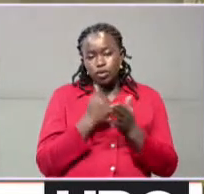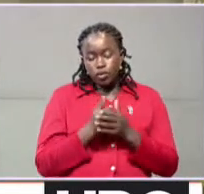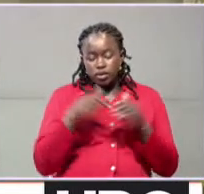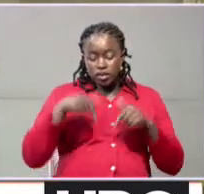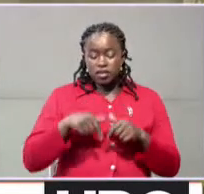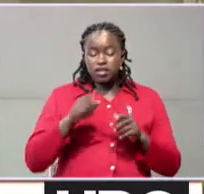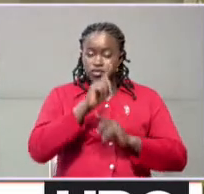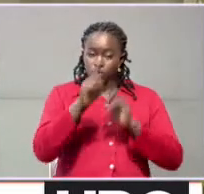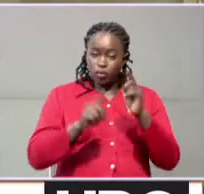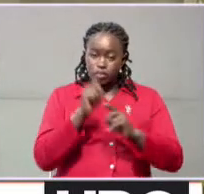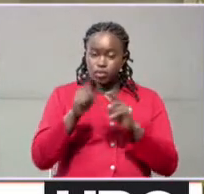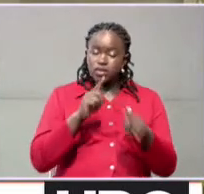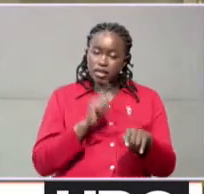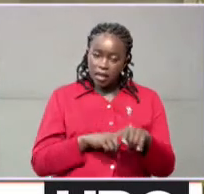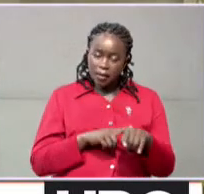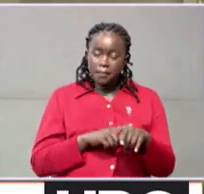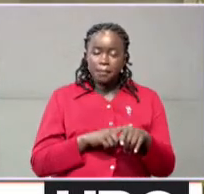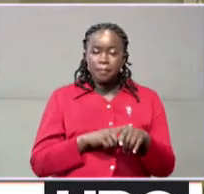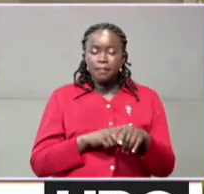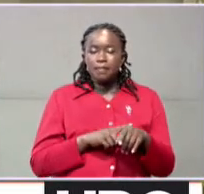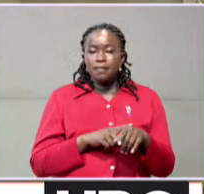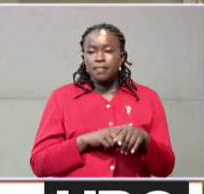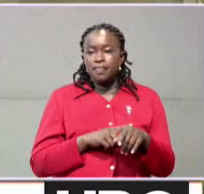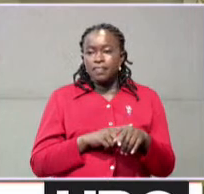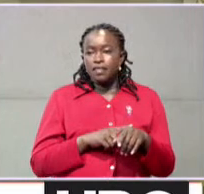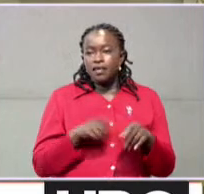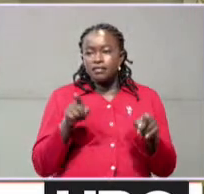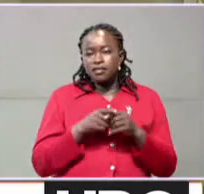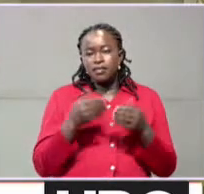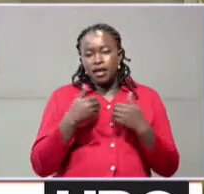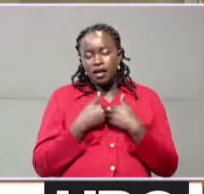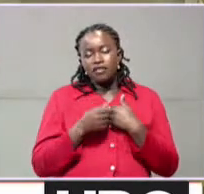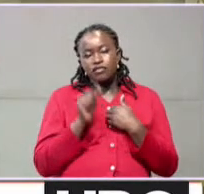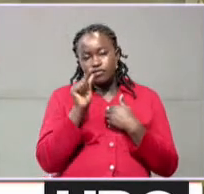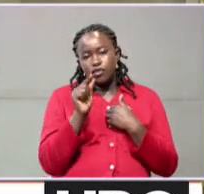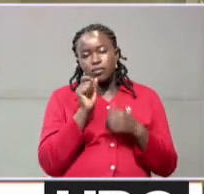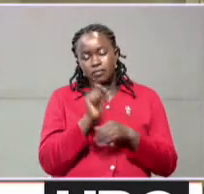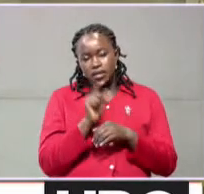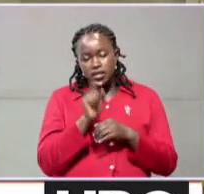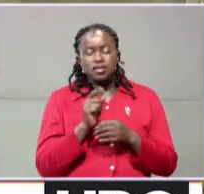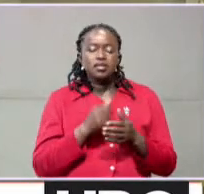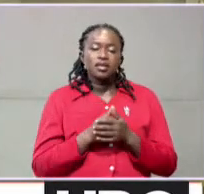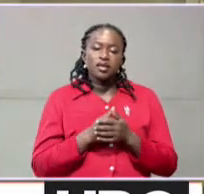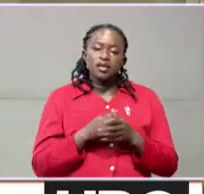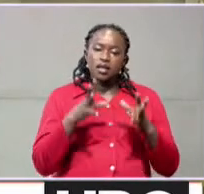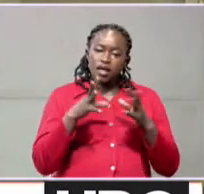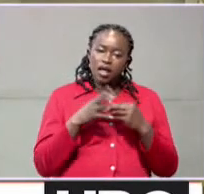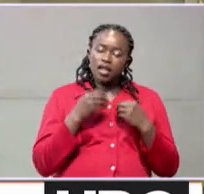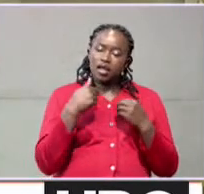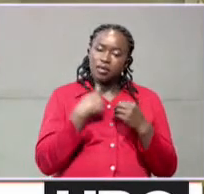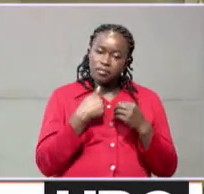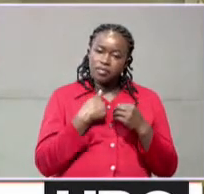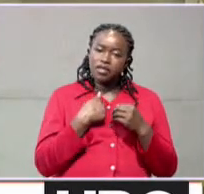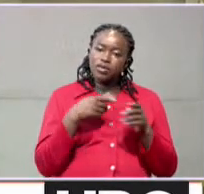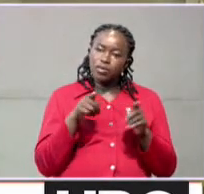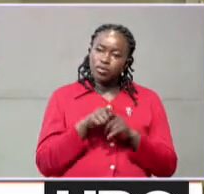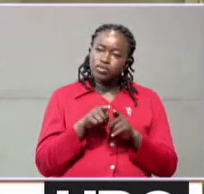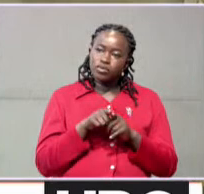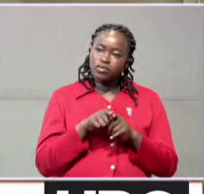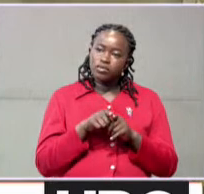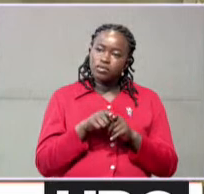time and i still had just a few minutes allow me to also